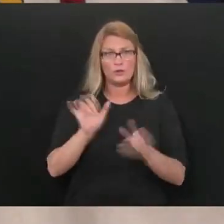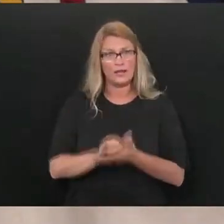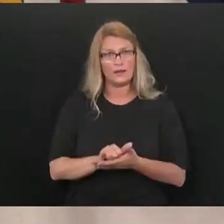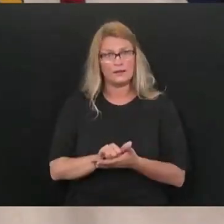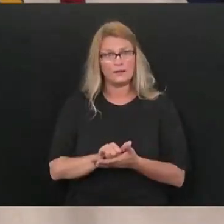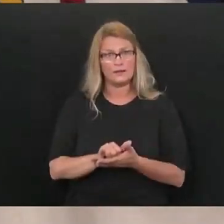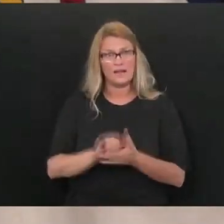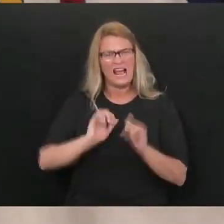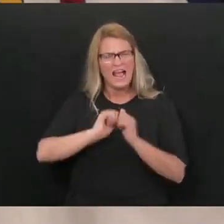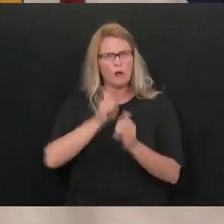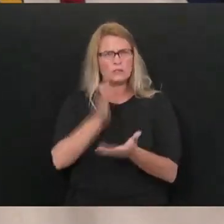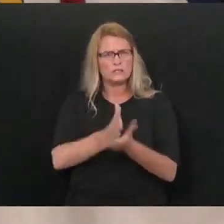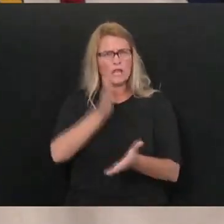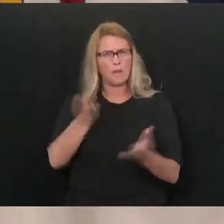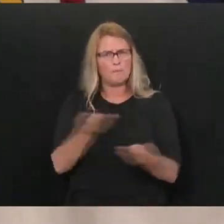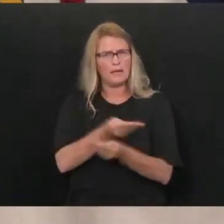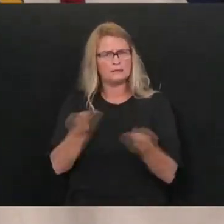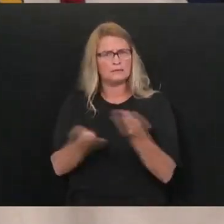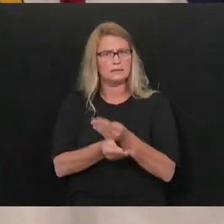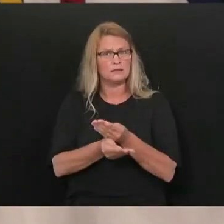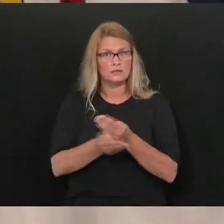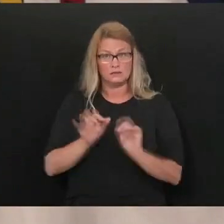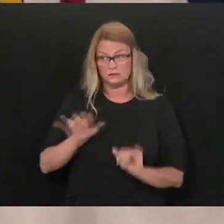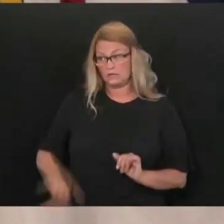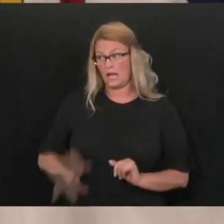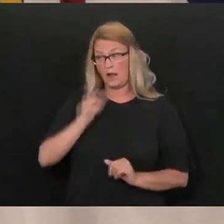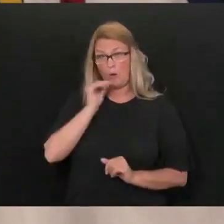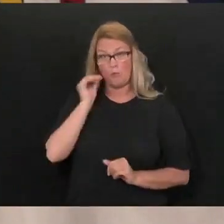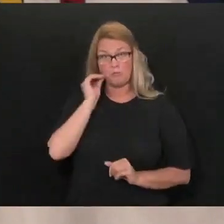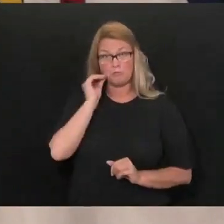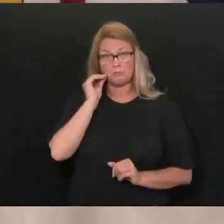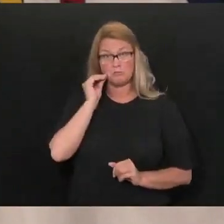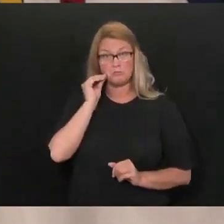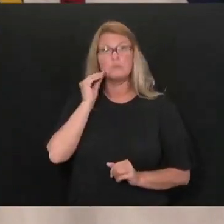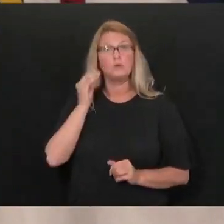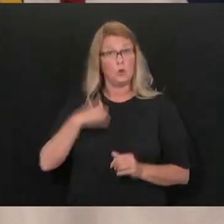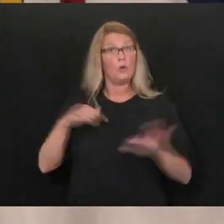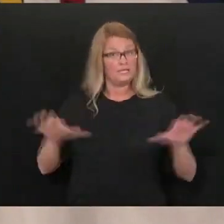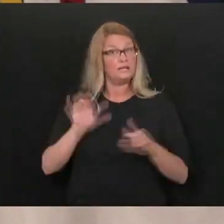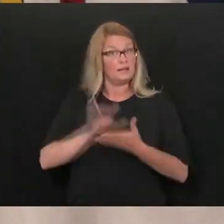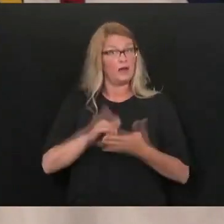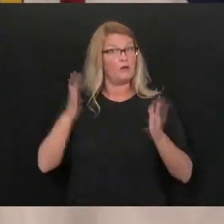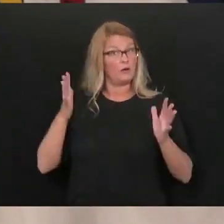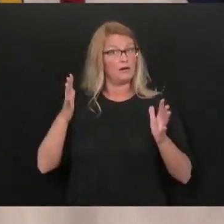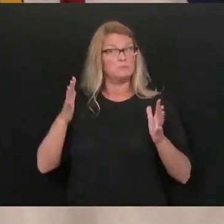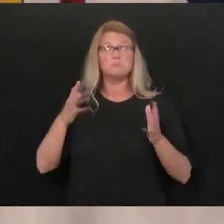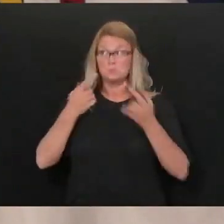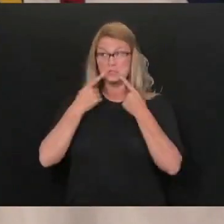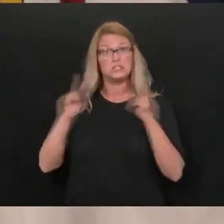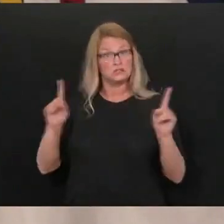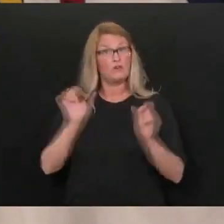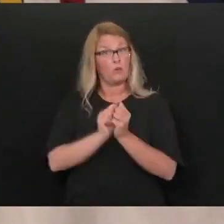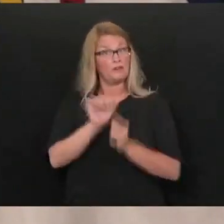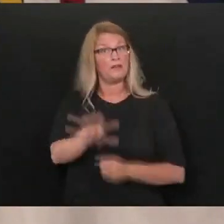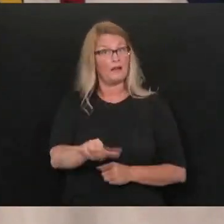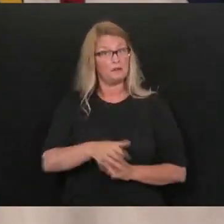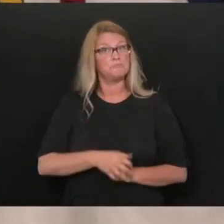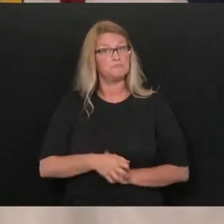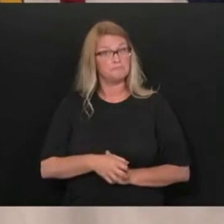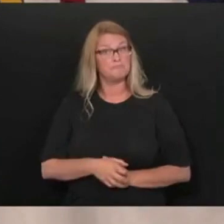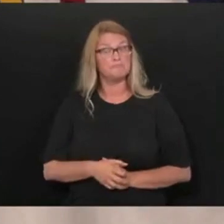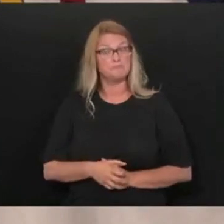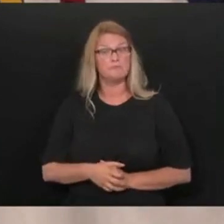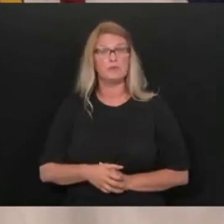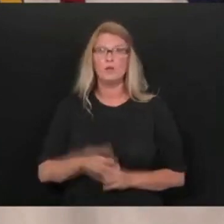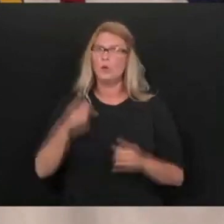it? We stay home, and we did that. And we were pretty successful doing that. We stay